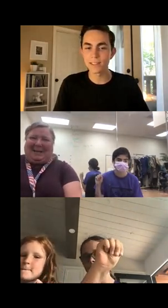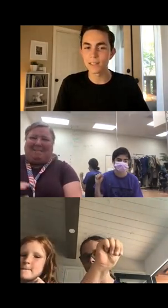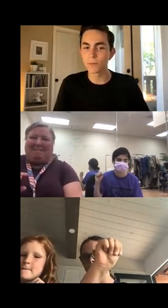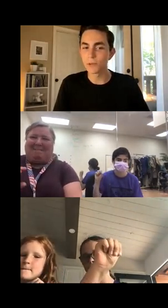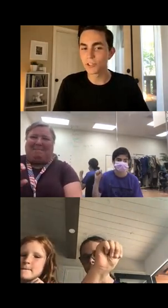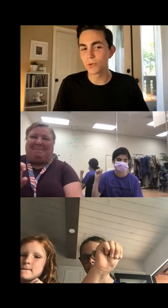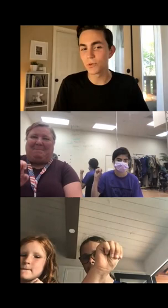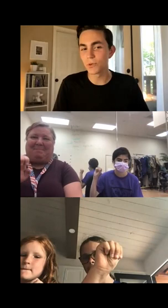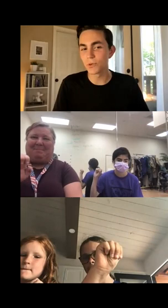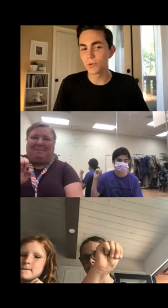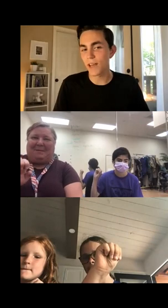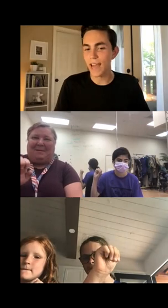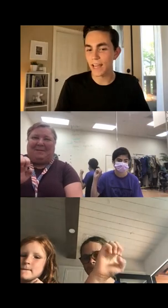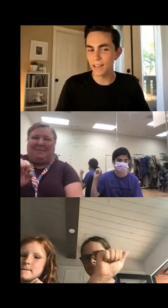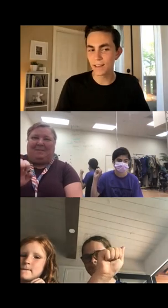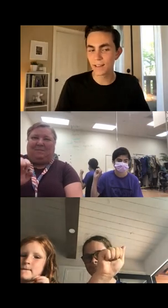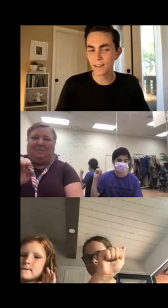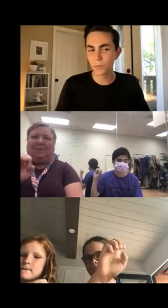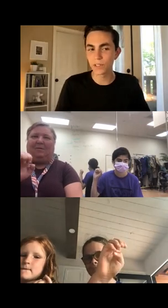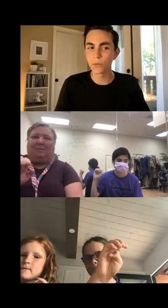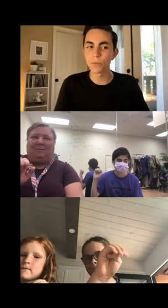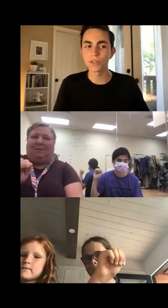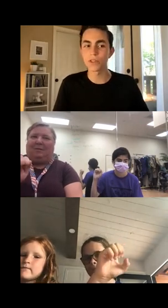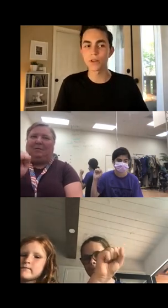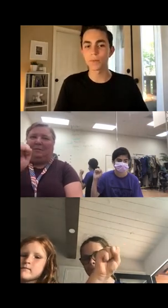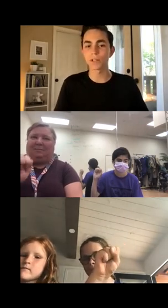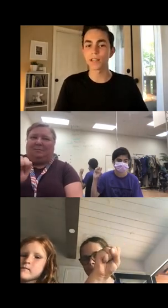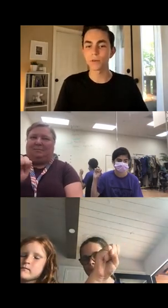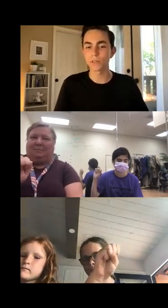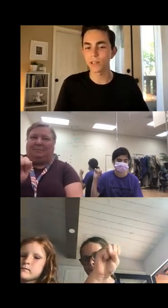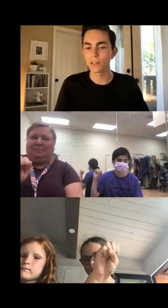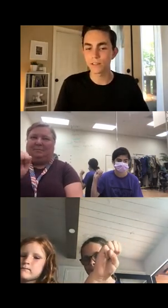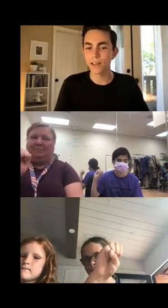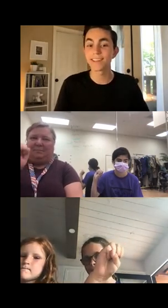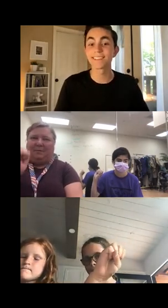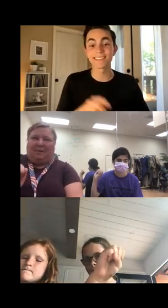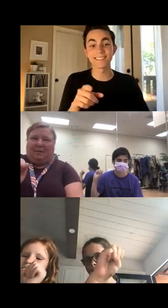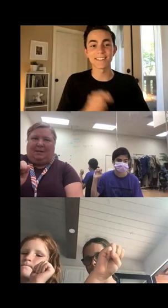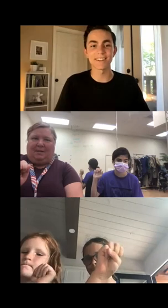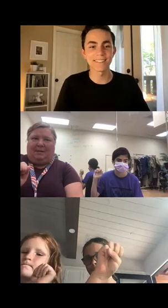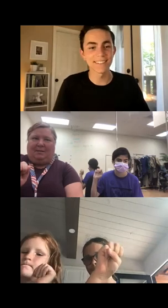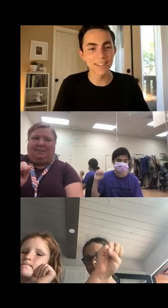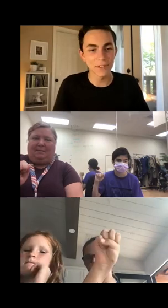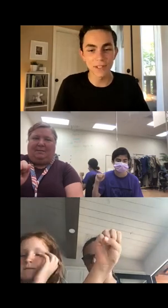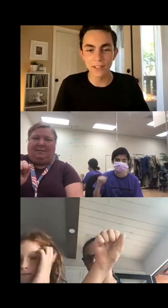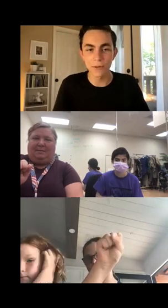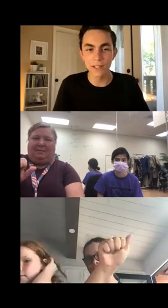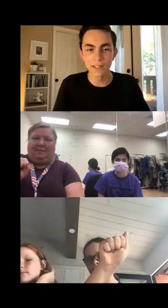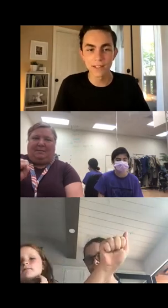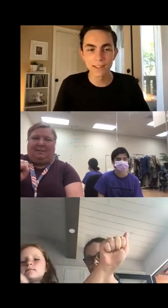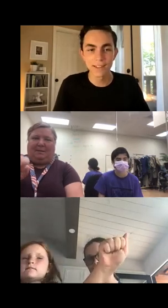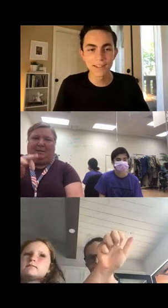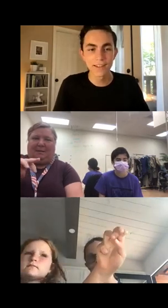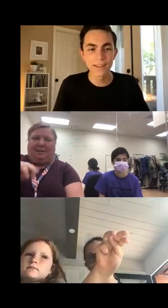This is similar to A, but then we put the thumb on the outside instead. There you go. Yeah, you got it,